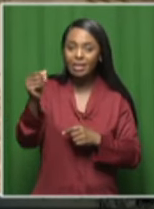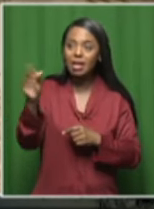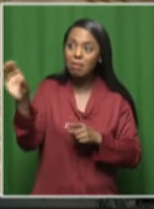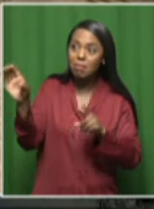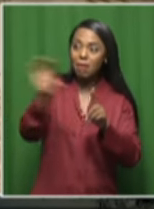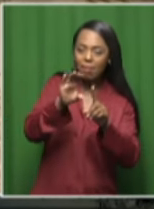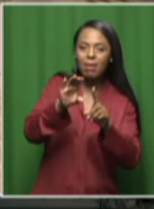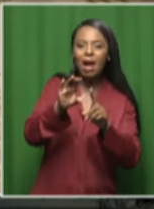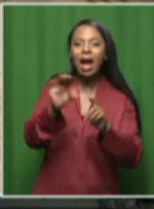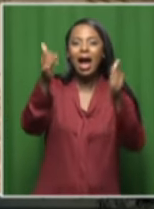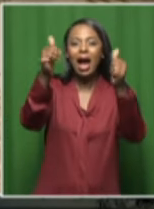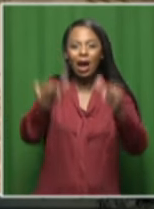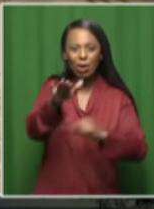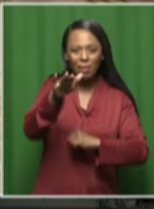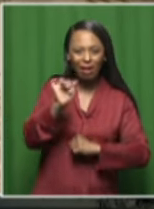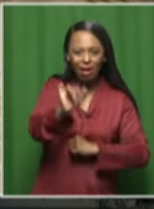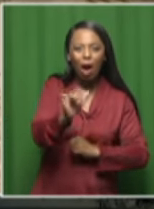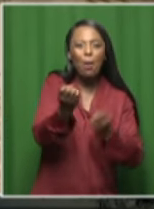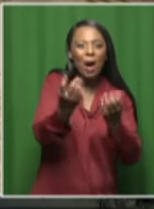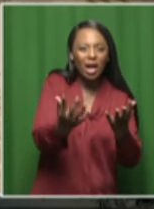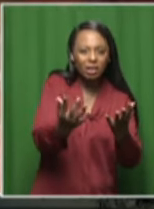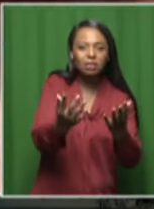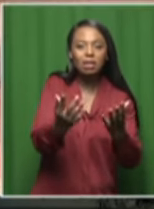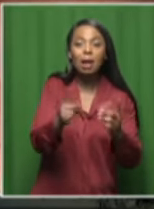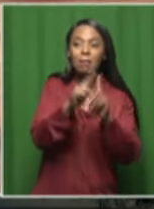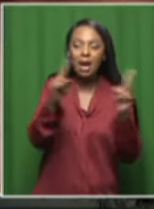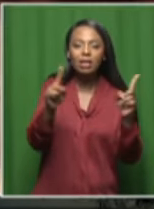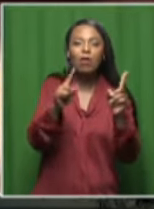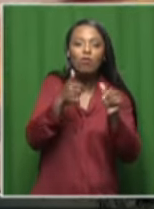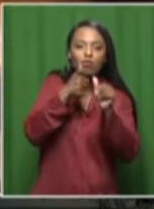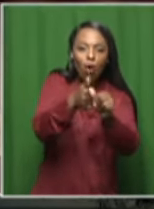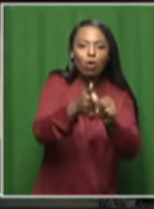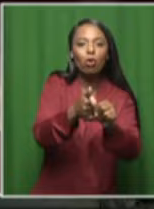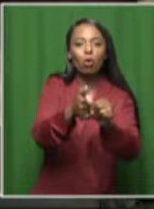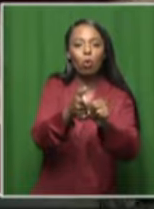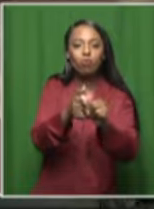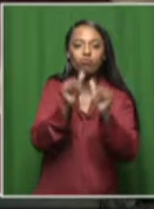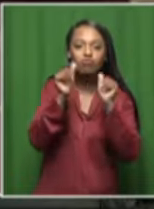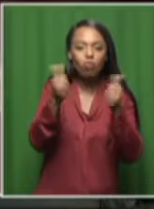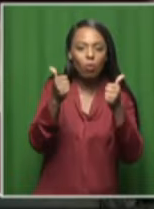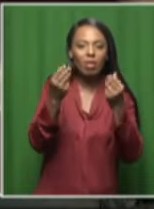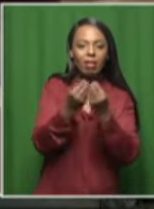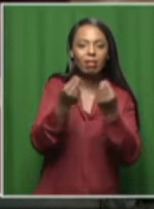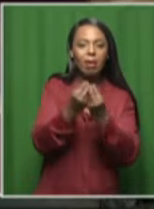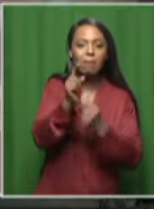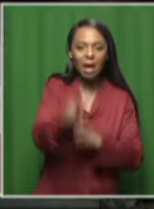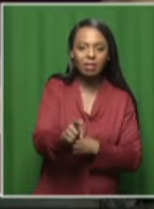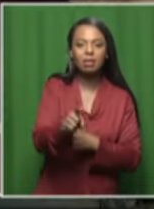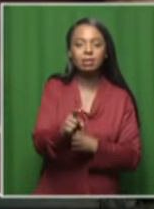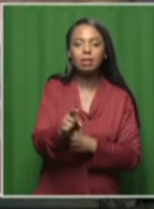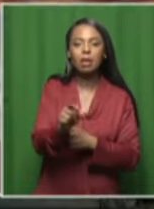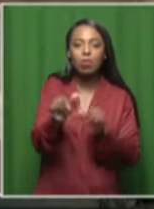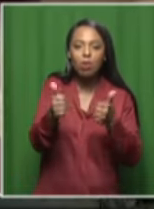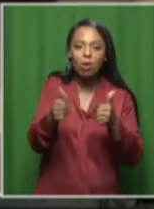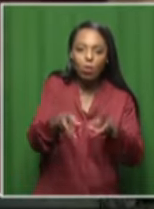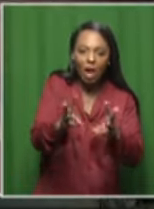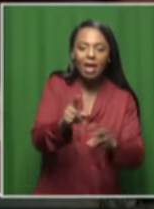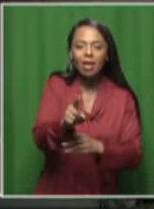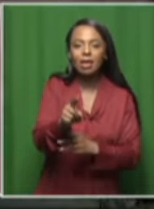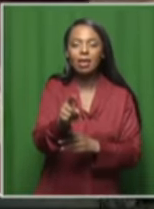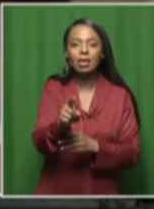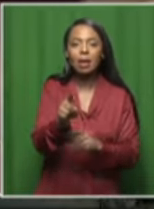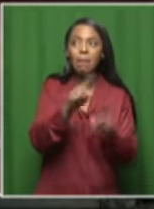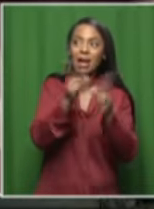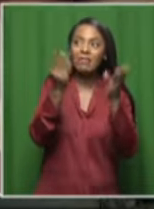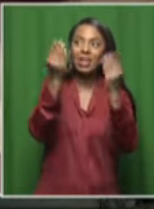admin that's got to be done correctly, and that's the challenge. I don't think that the financial impact